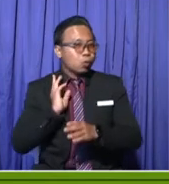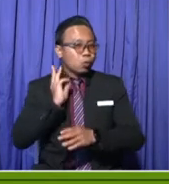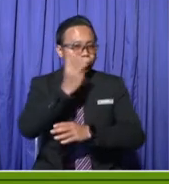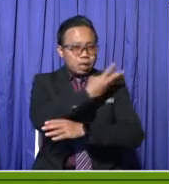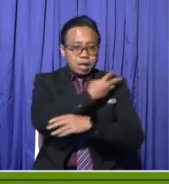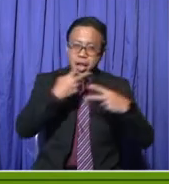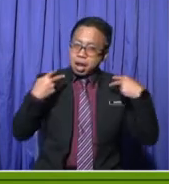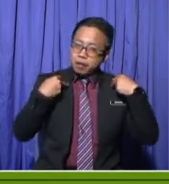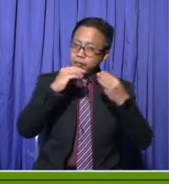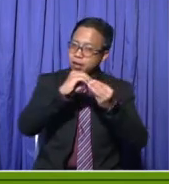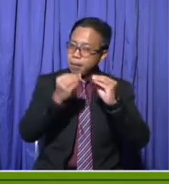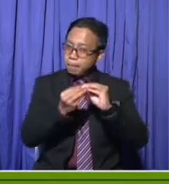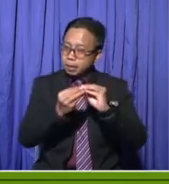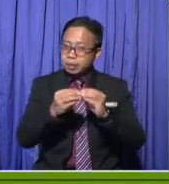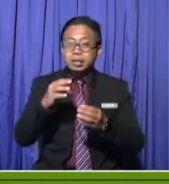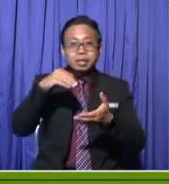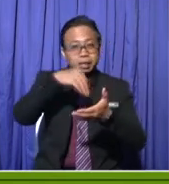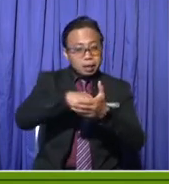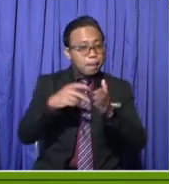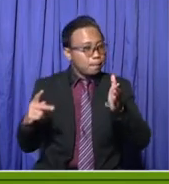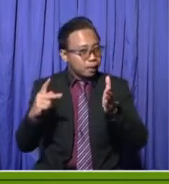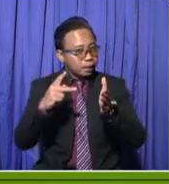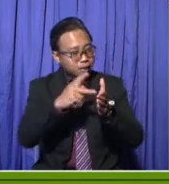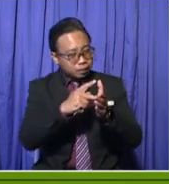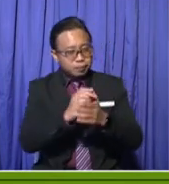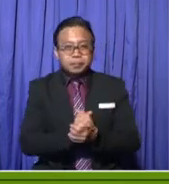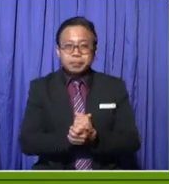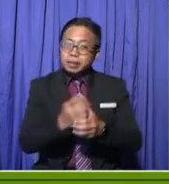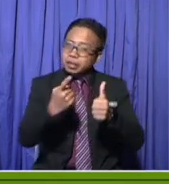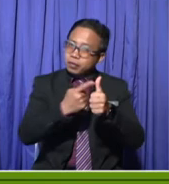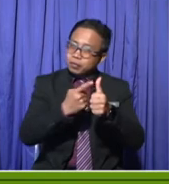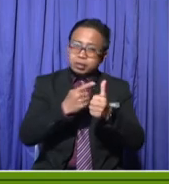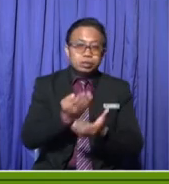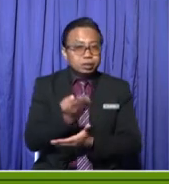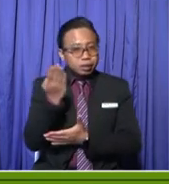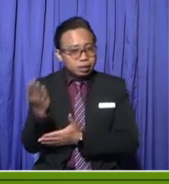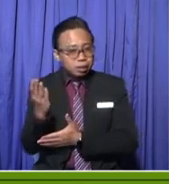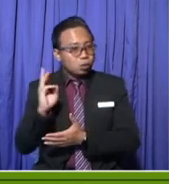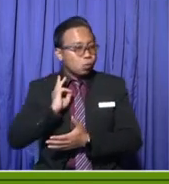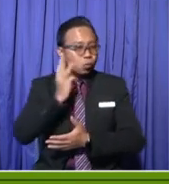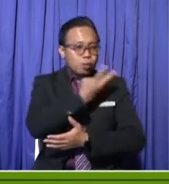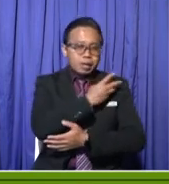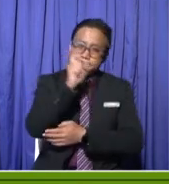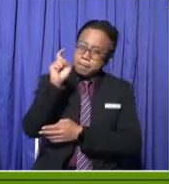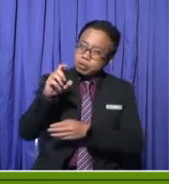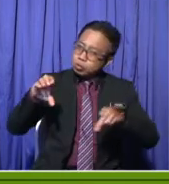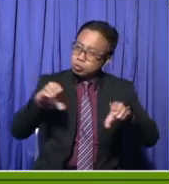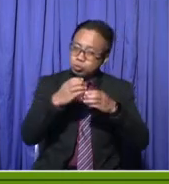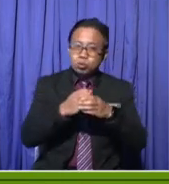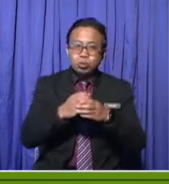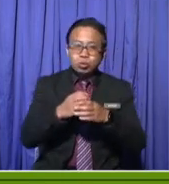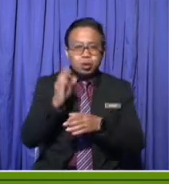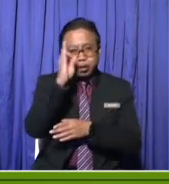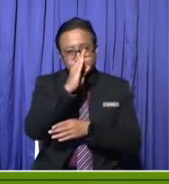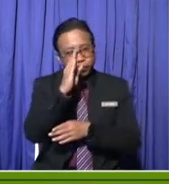number here in this pattern. The first thing, that we need to do is to